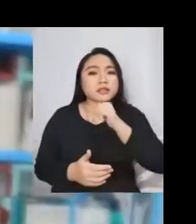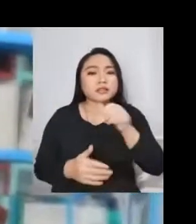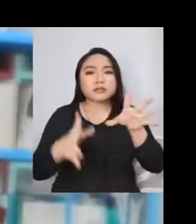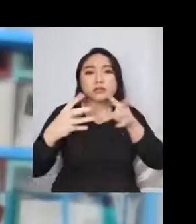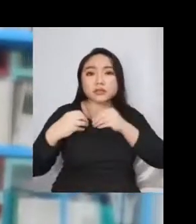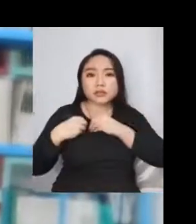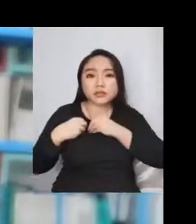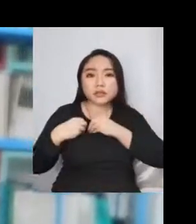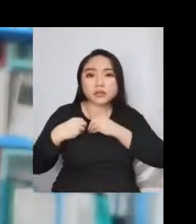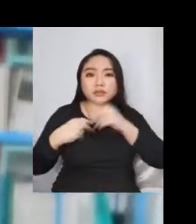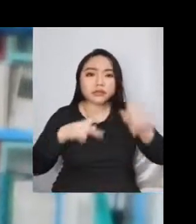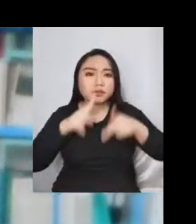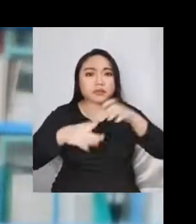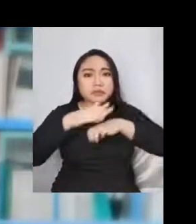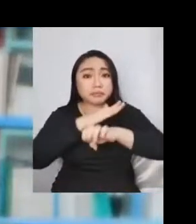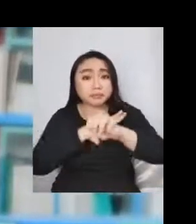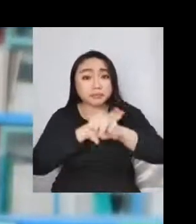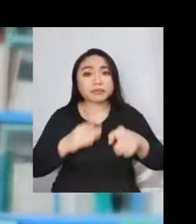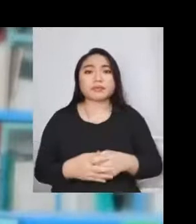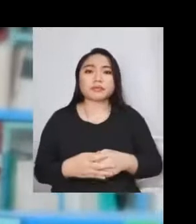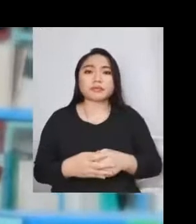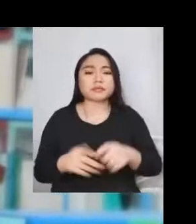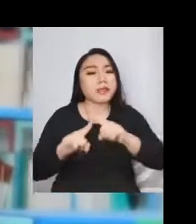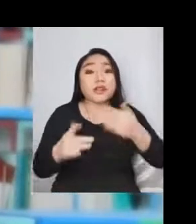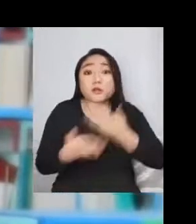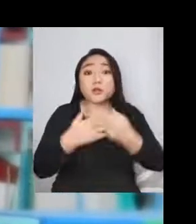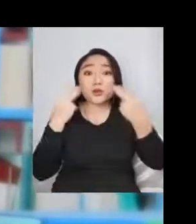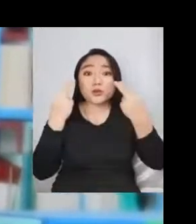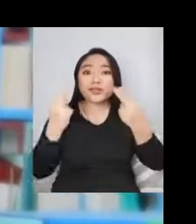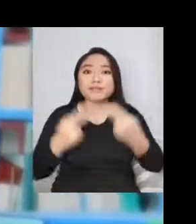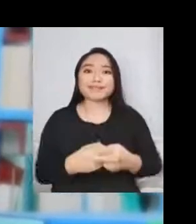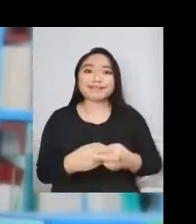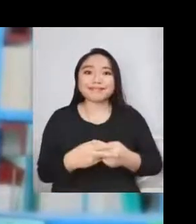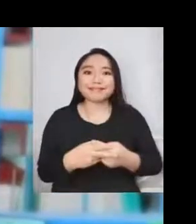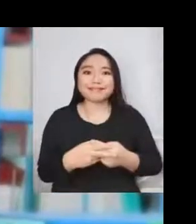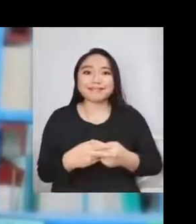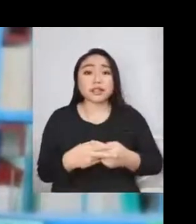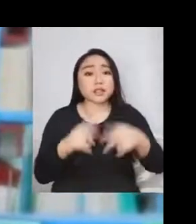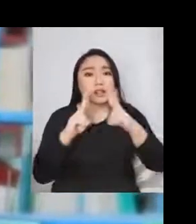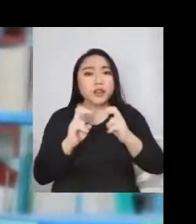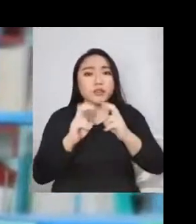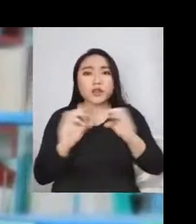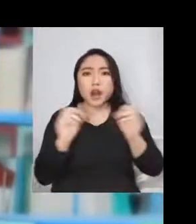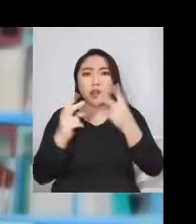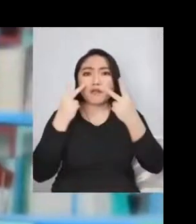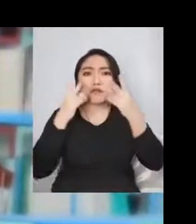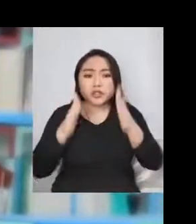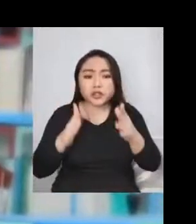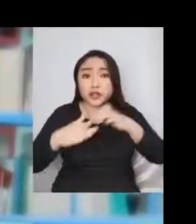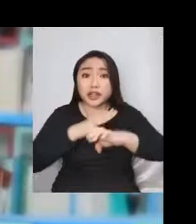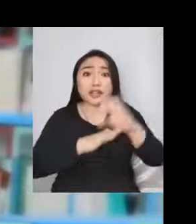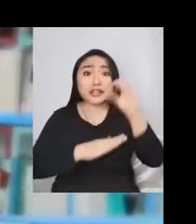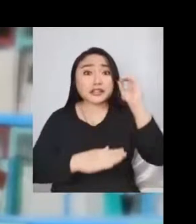could not receive walk-in clients anymore. Good news is that while our daily physical visitor